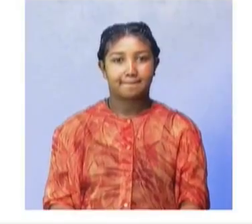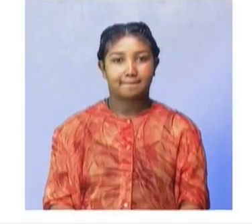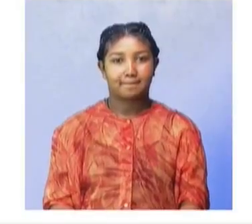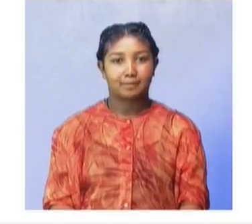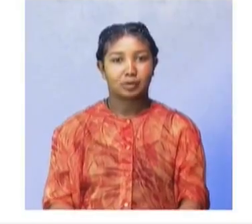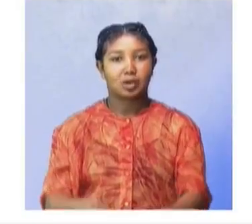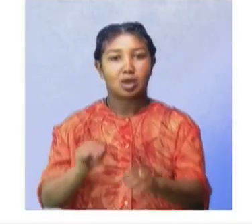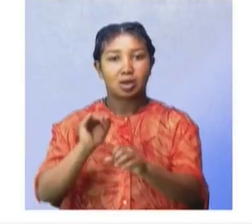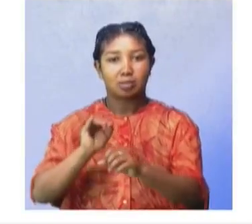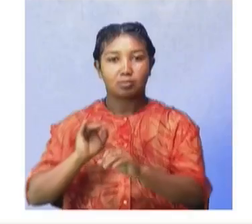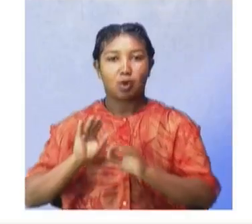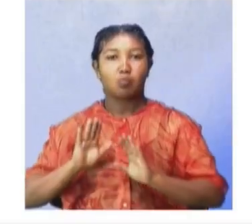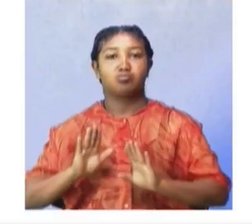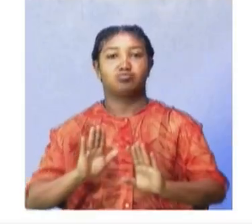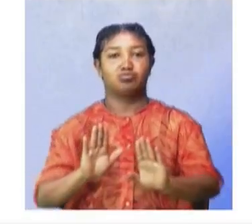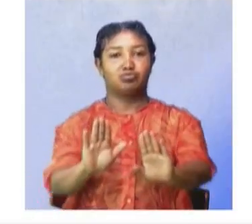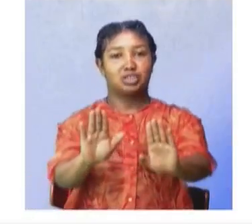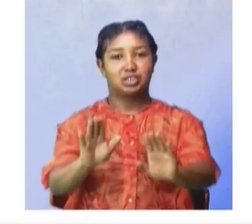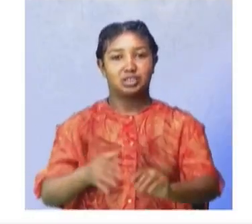push.